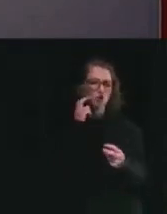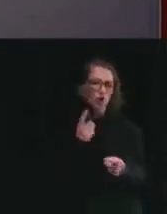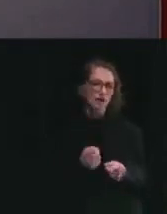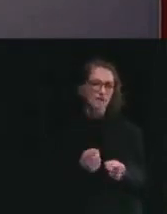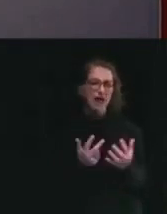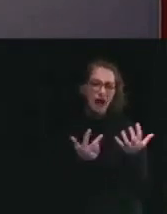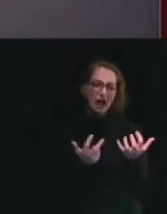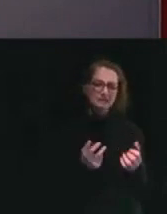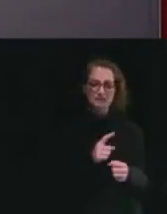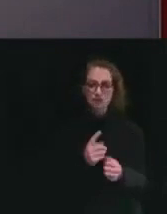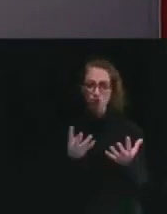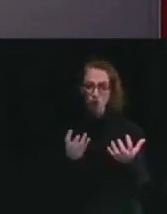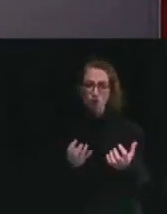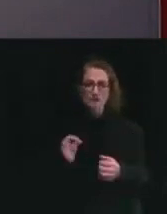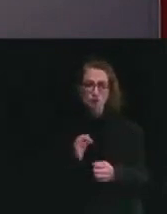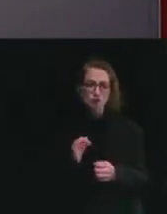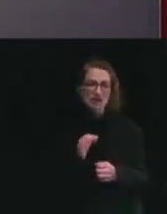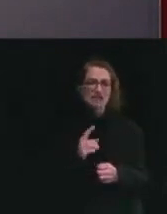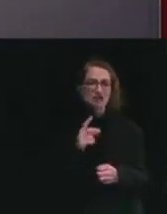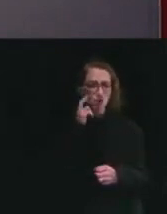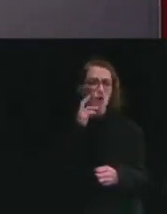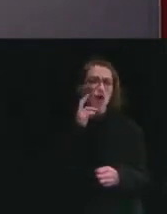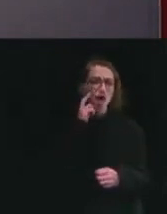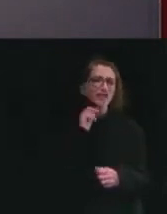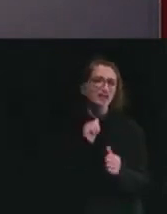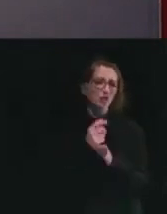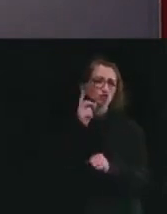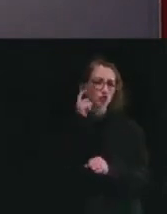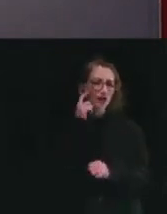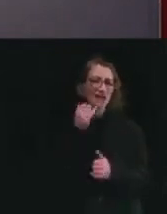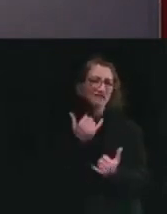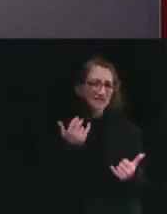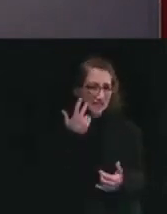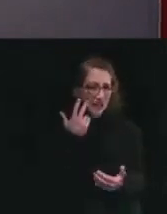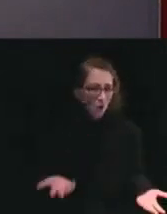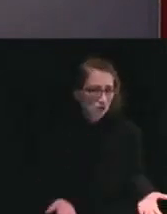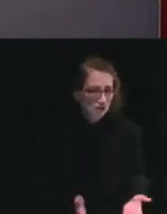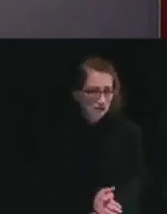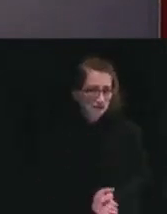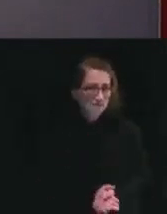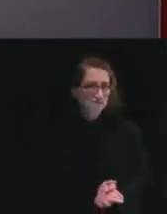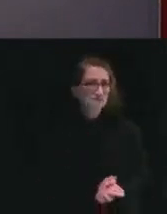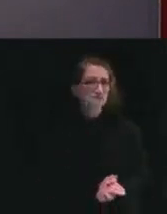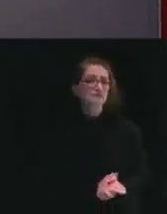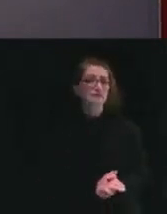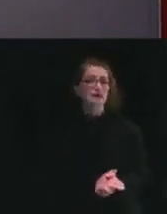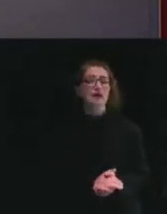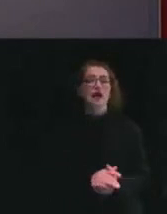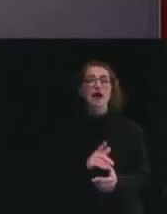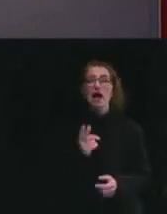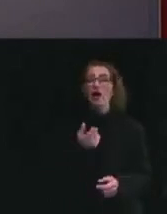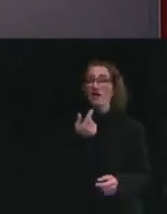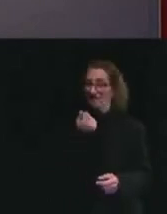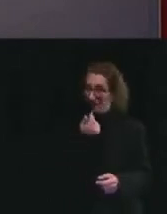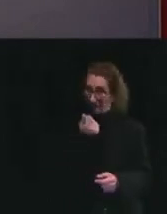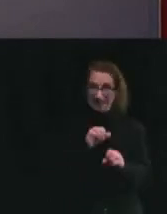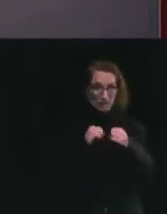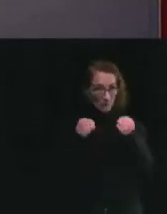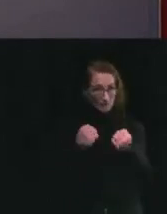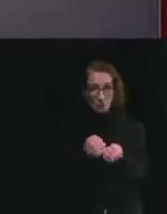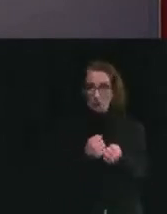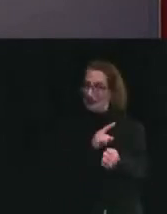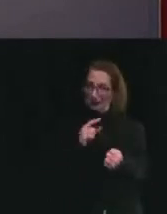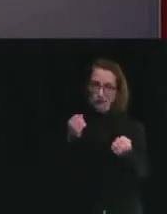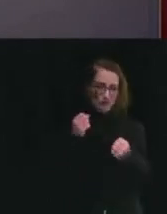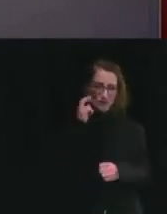are worried about their retirement. Not so many people are worried about their own economic situation.